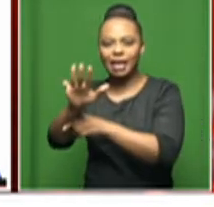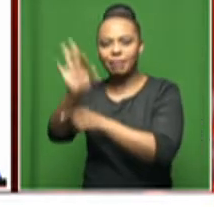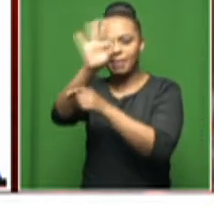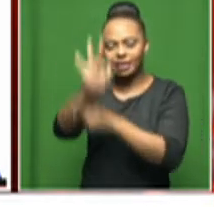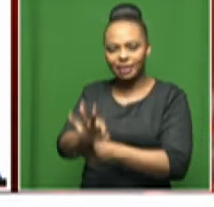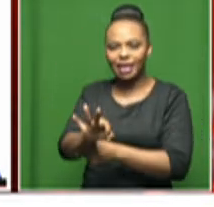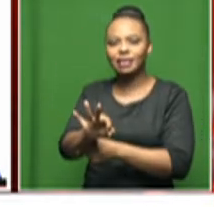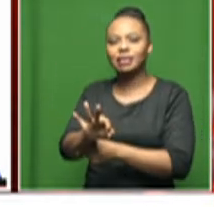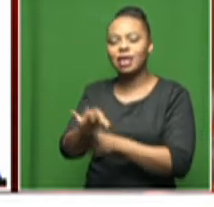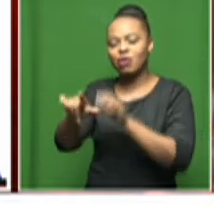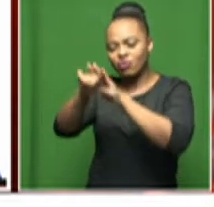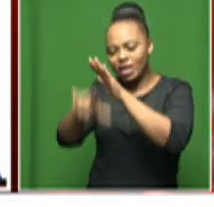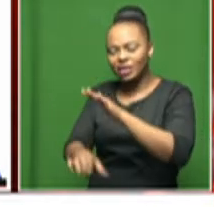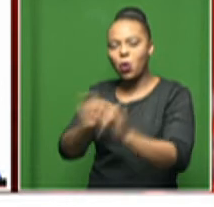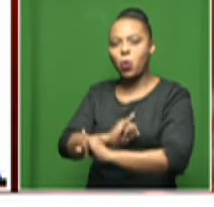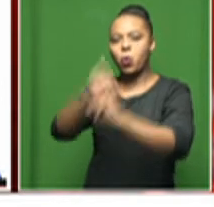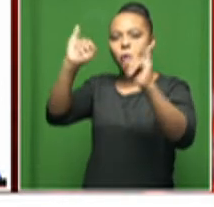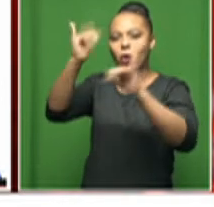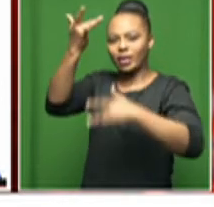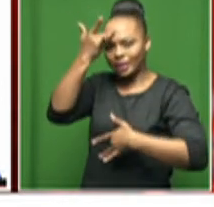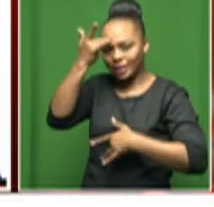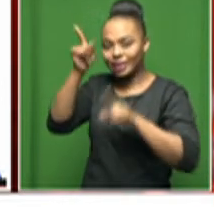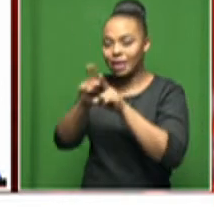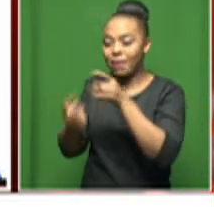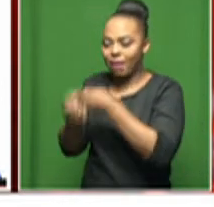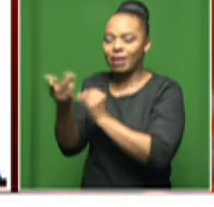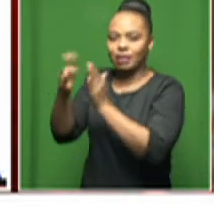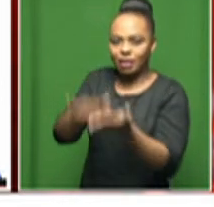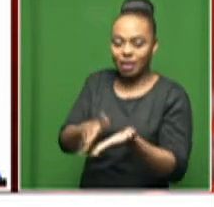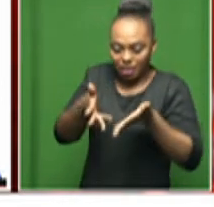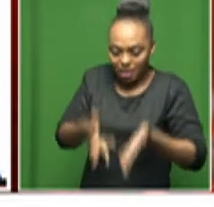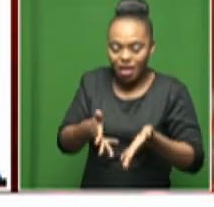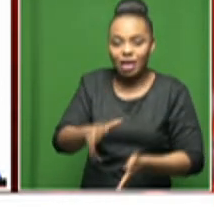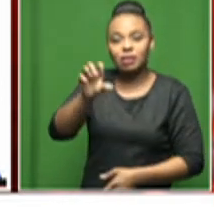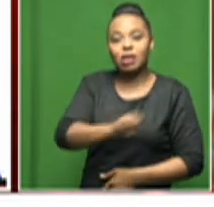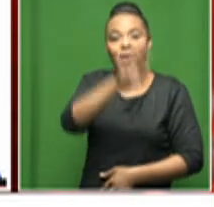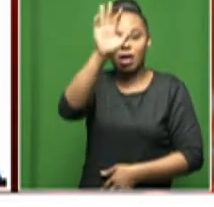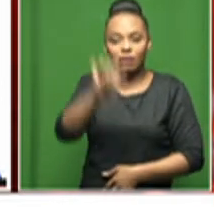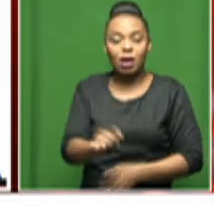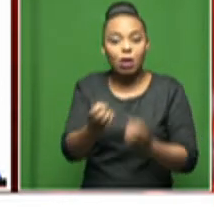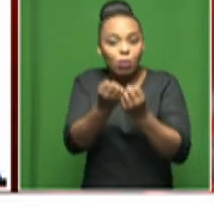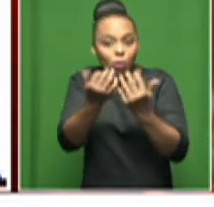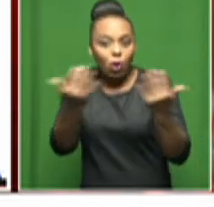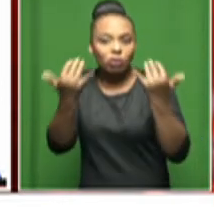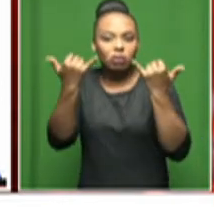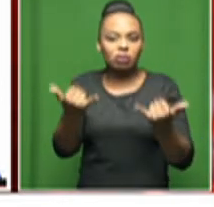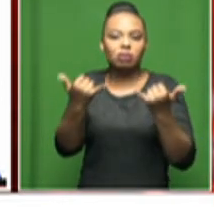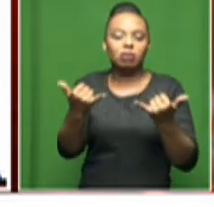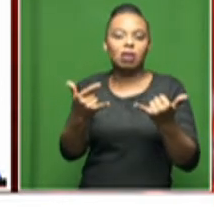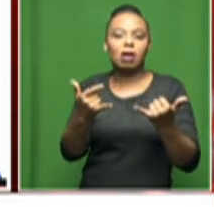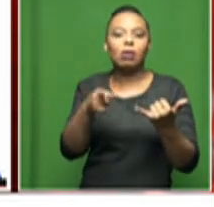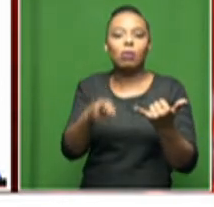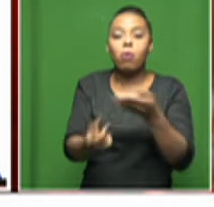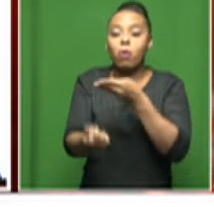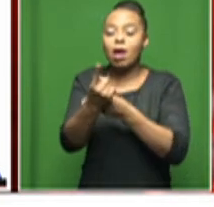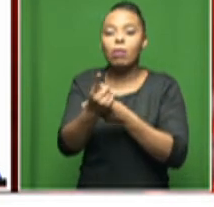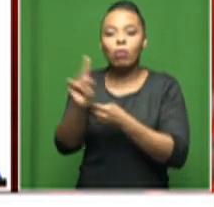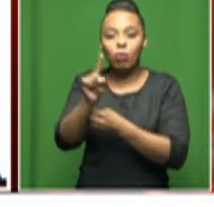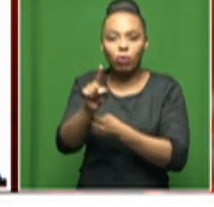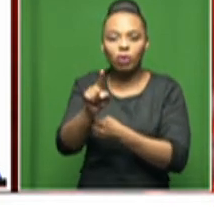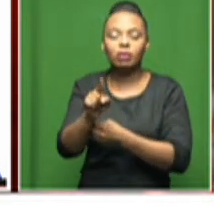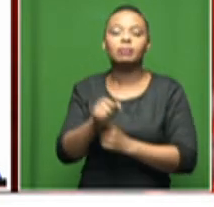terms of the risk of severe disease and death in South Africa. And the majority of these cases that would have occurred in South Africa,